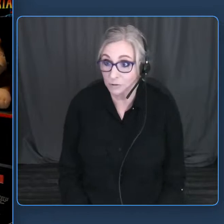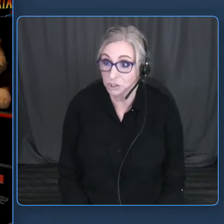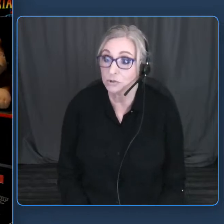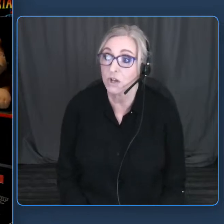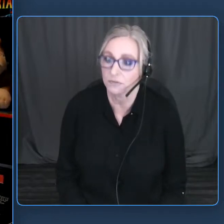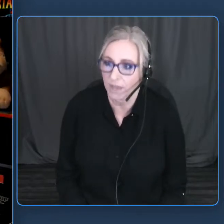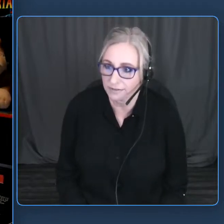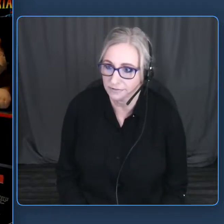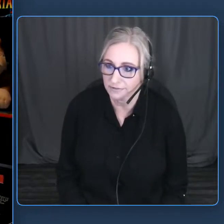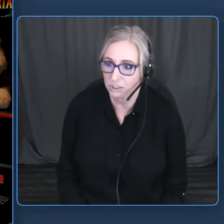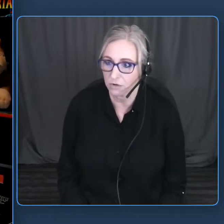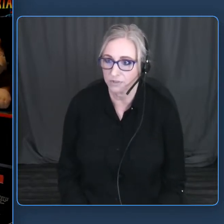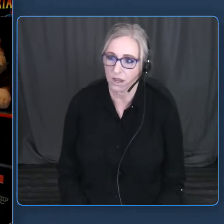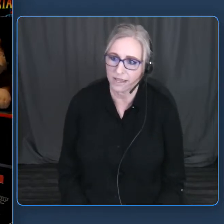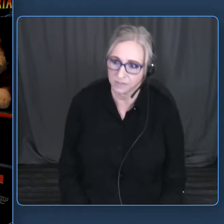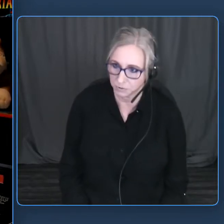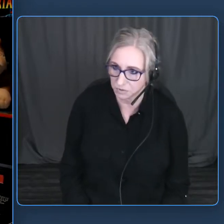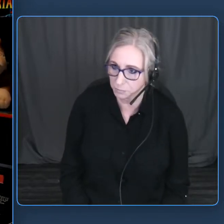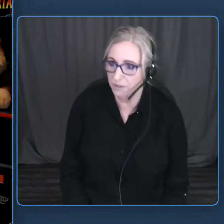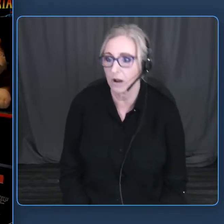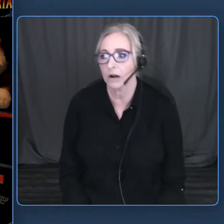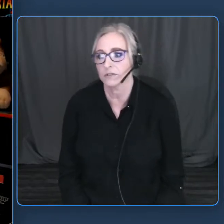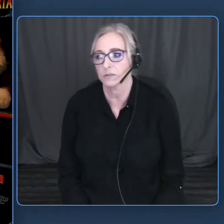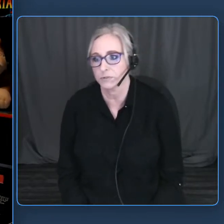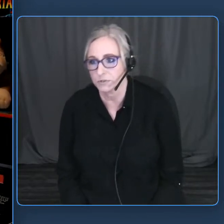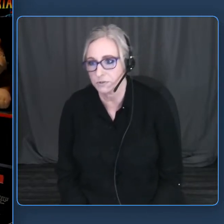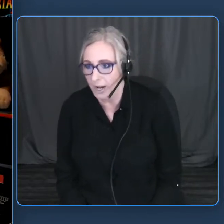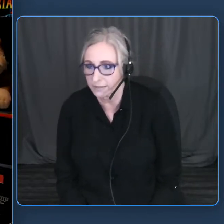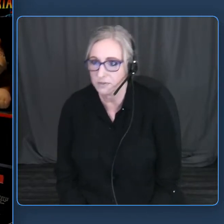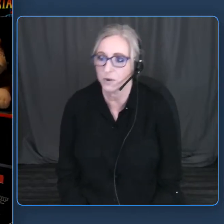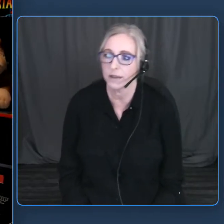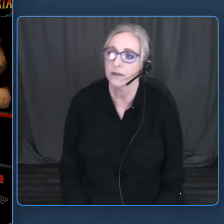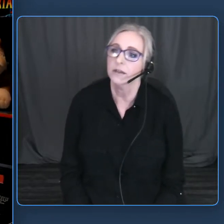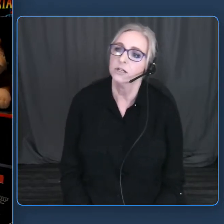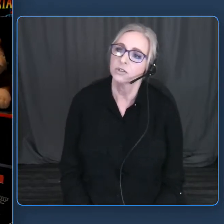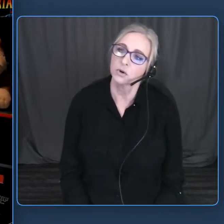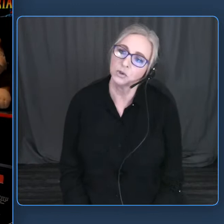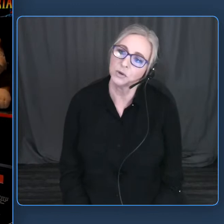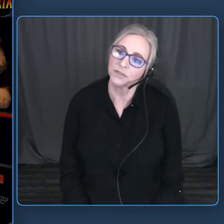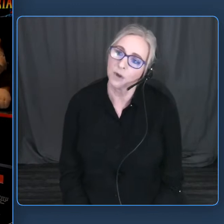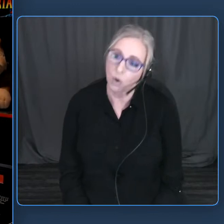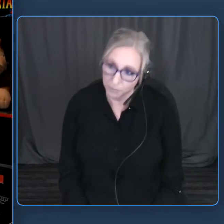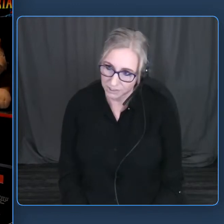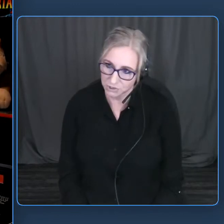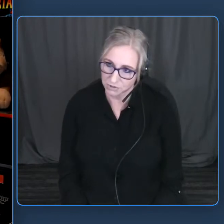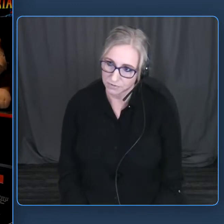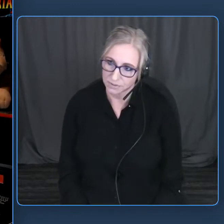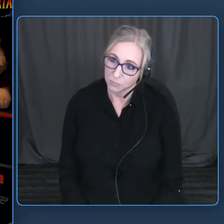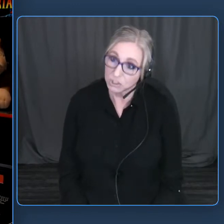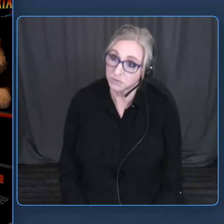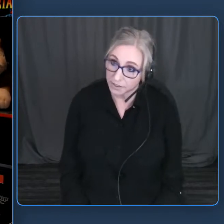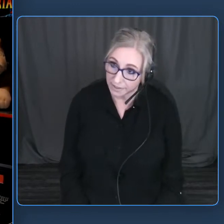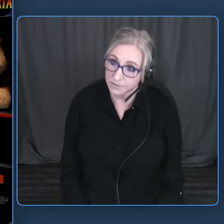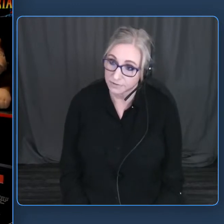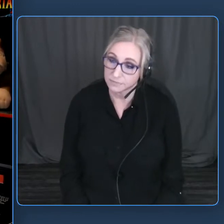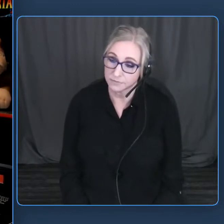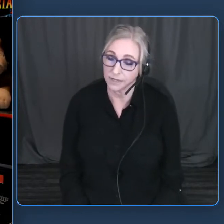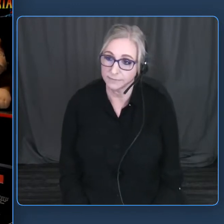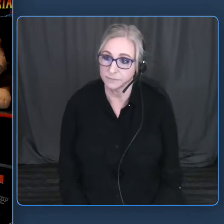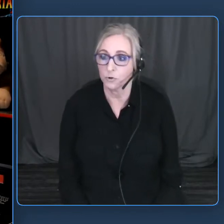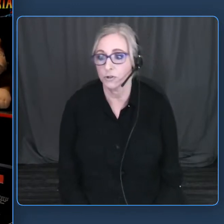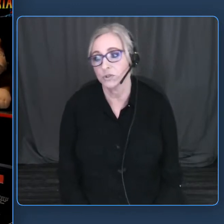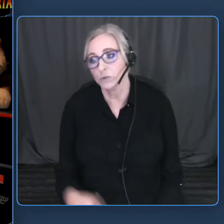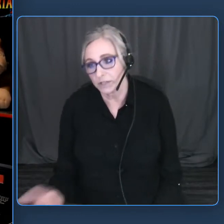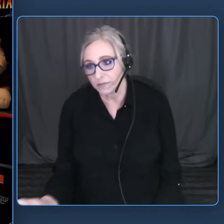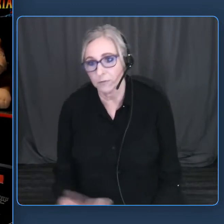American Sign Language includes all of that. They'll say, hey, this person's breathing hard, this person is reacting this way. So you get the whole picture, which is very nice,